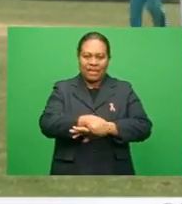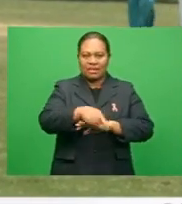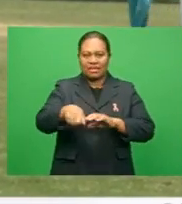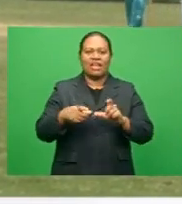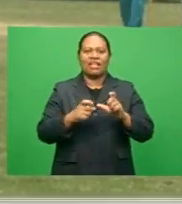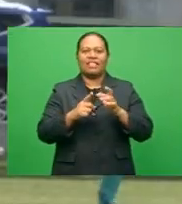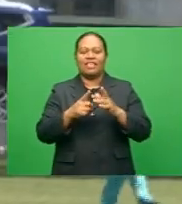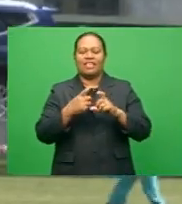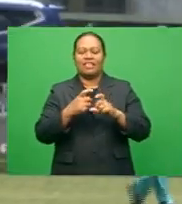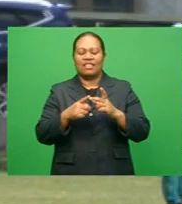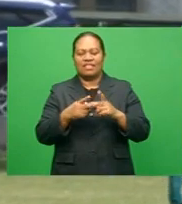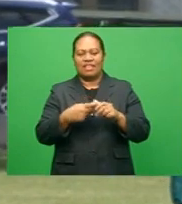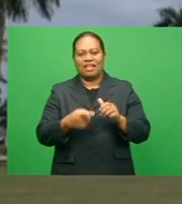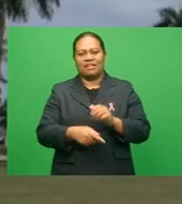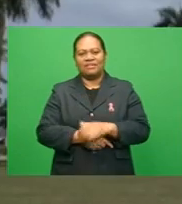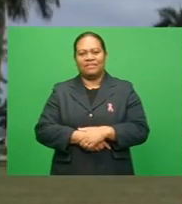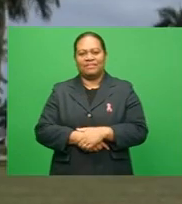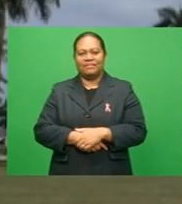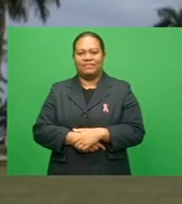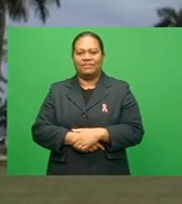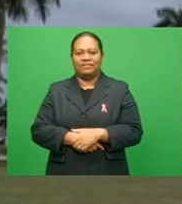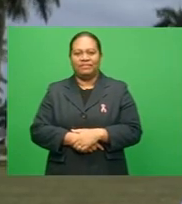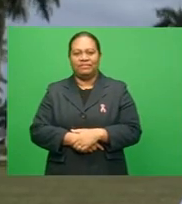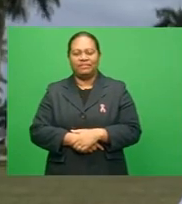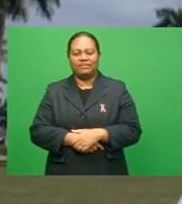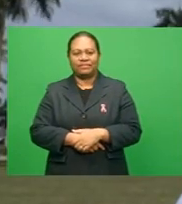the Via team.